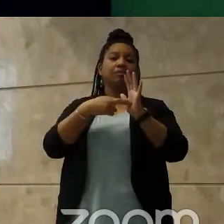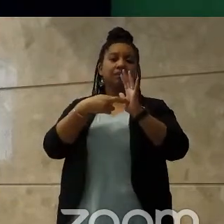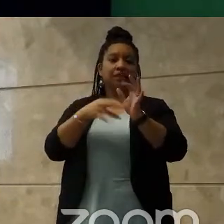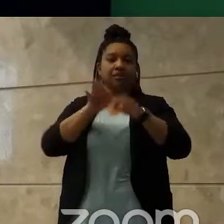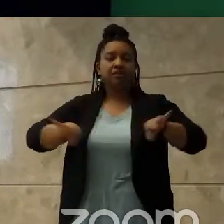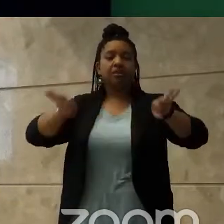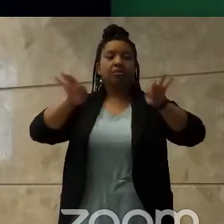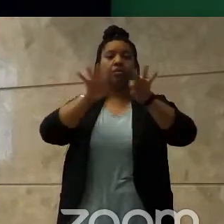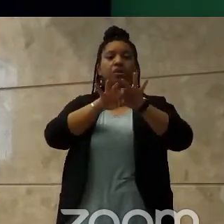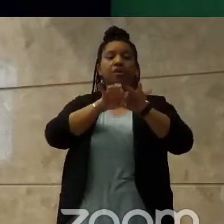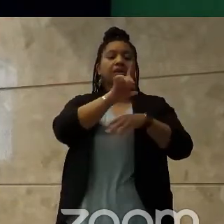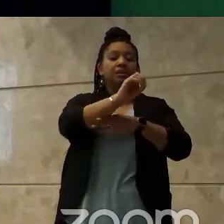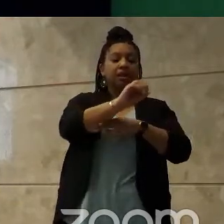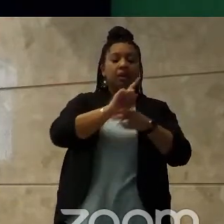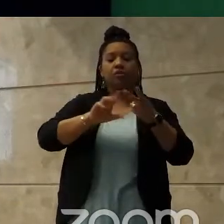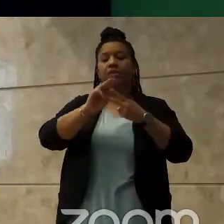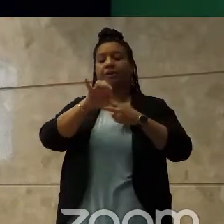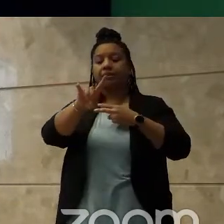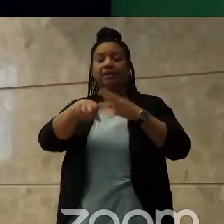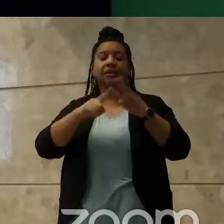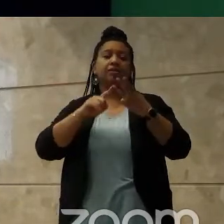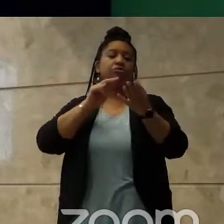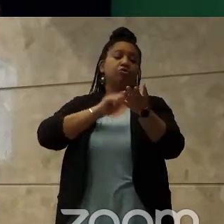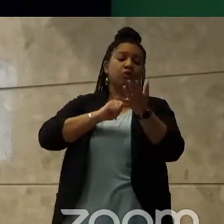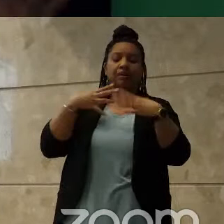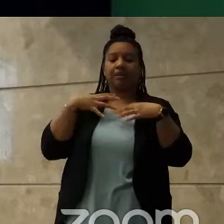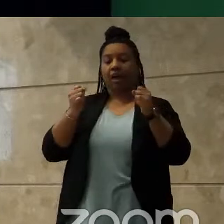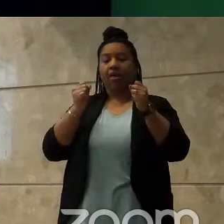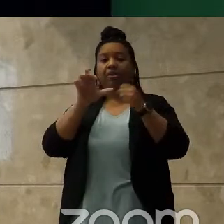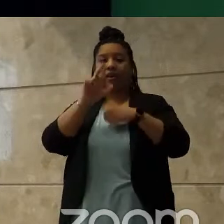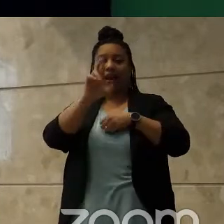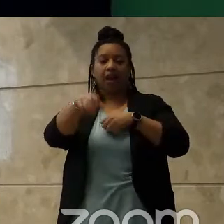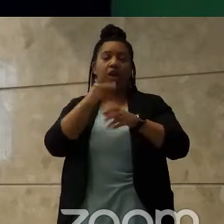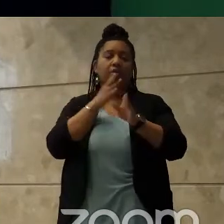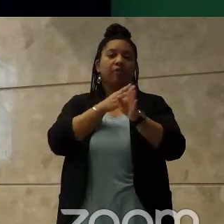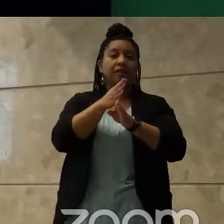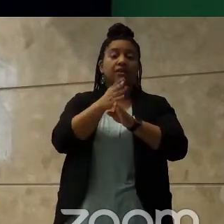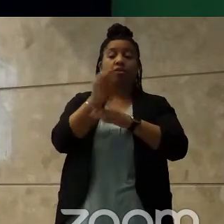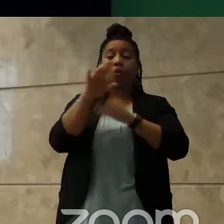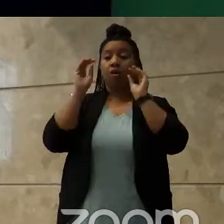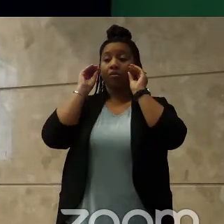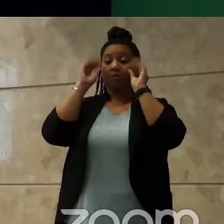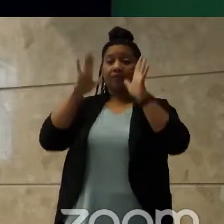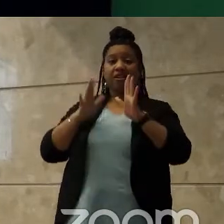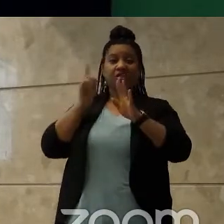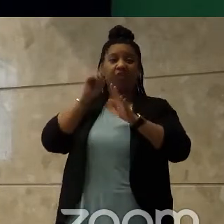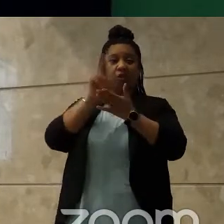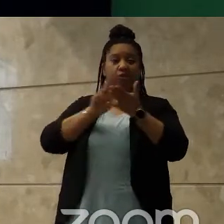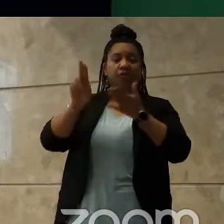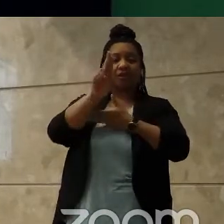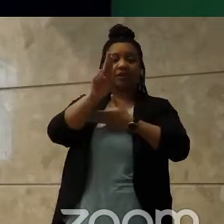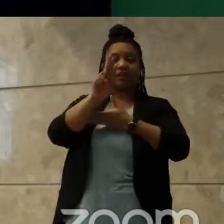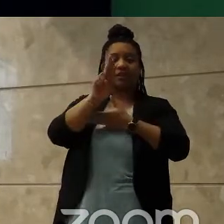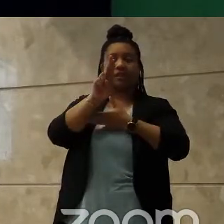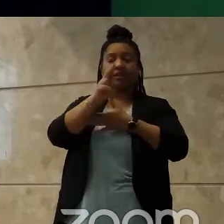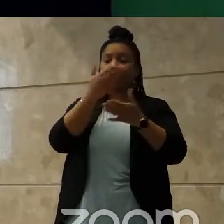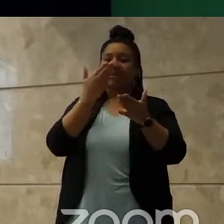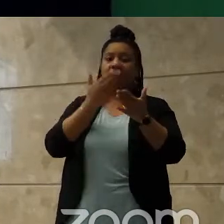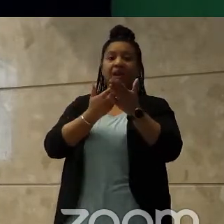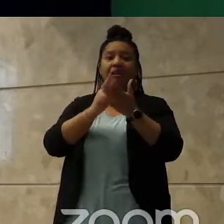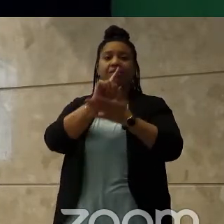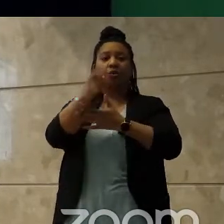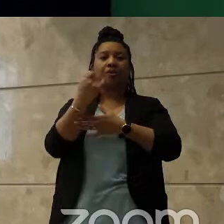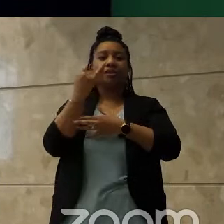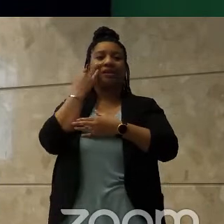DOs, MDs, nurses, healthcare professionals in general, or professors in universities. The fact is that it's only when you